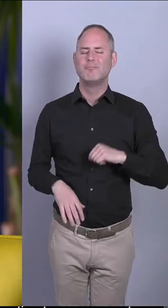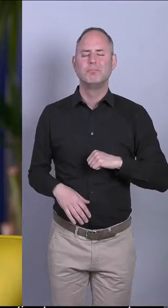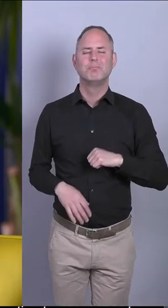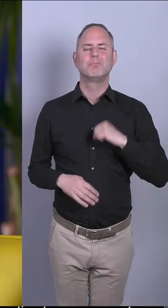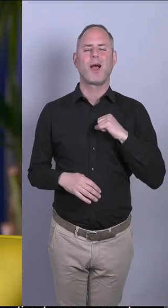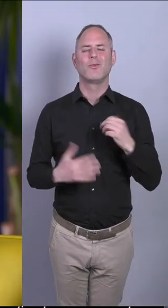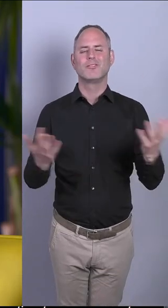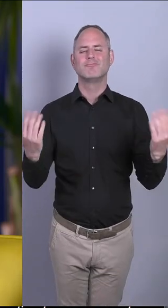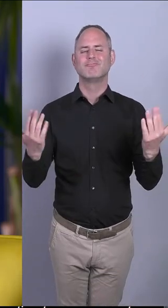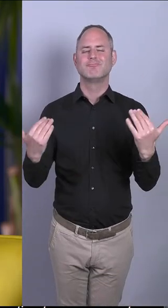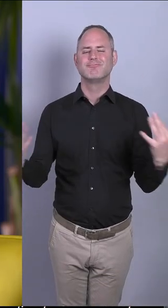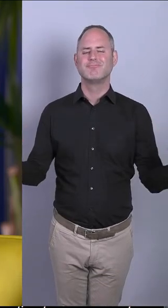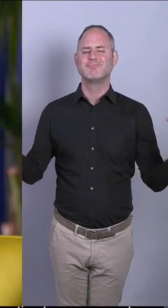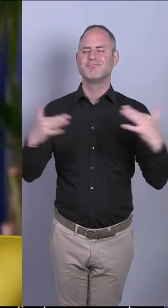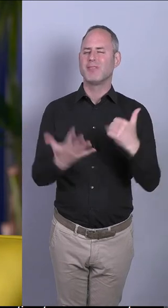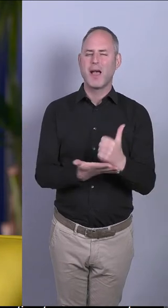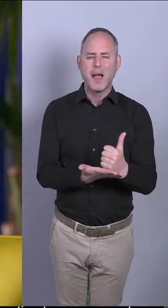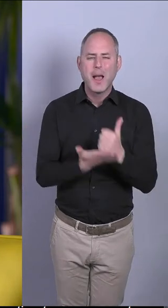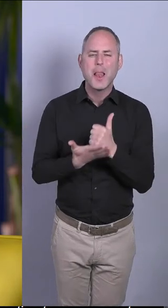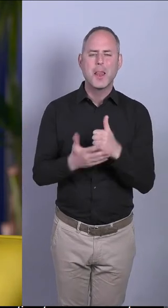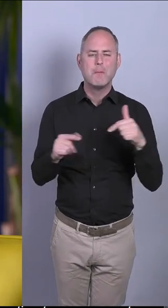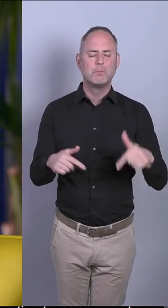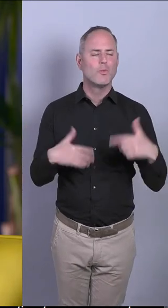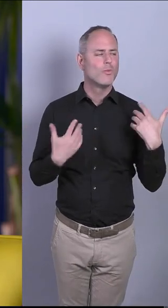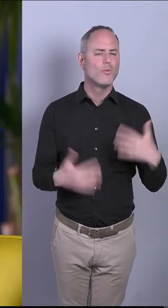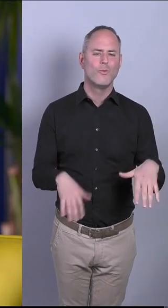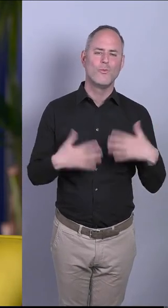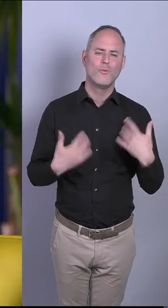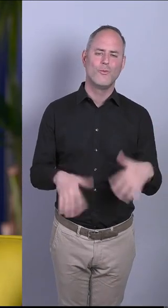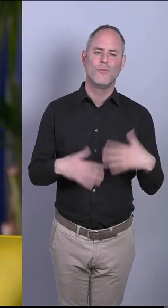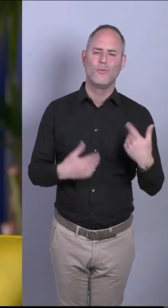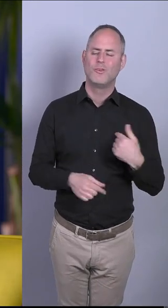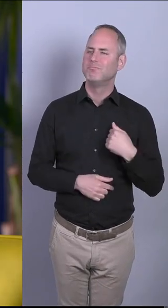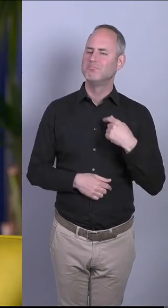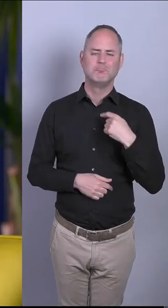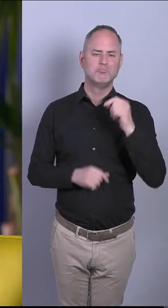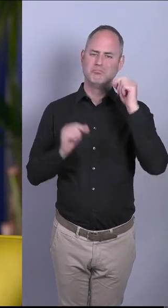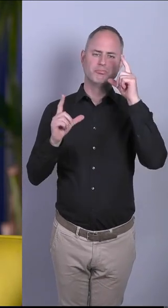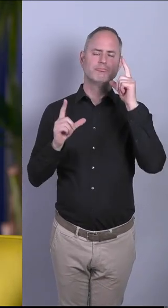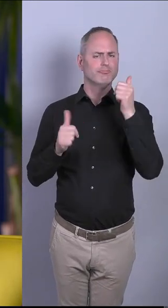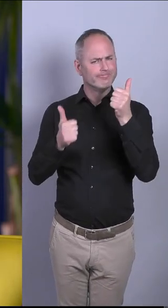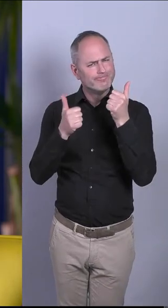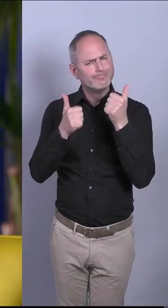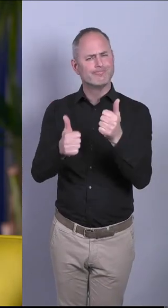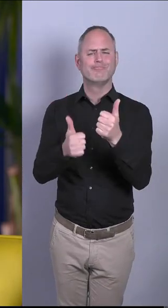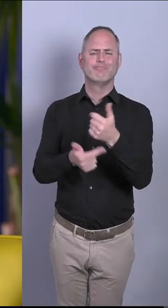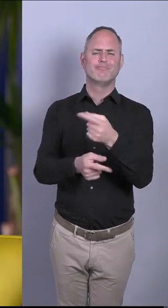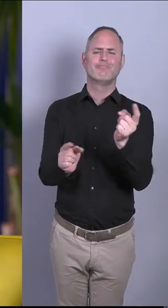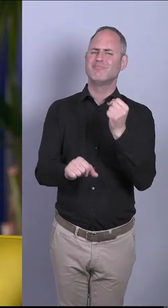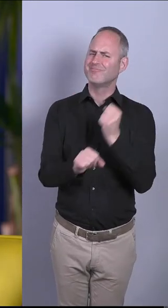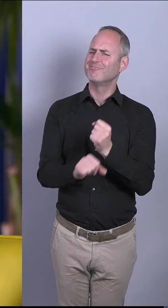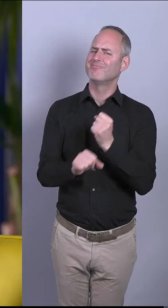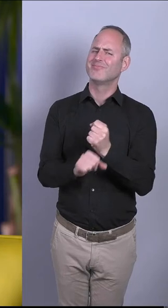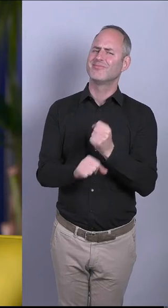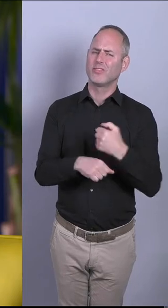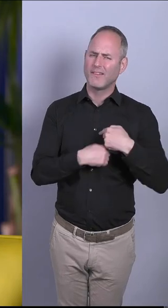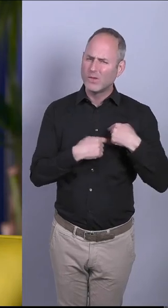loving it that there are so many volunteers who wanted to come in, who want to support us.